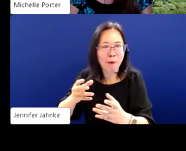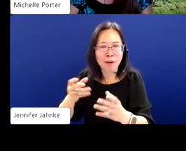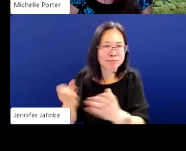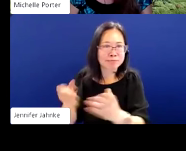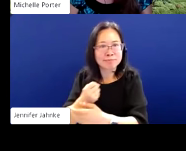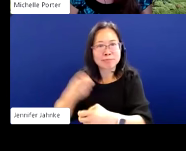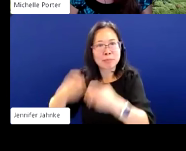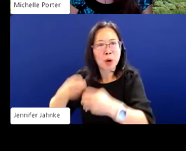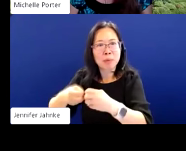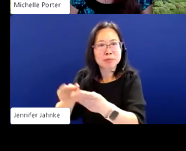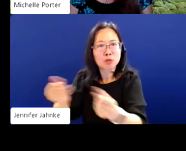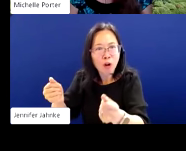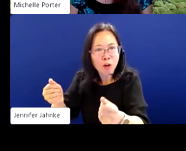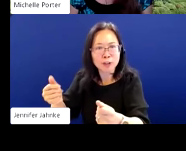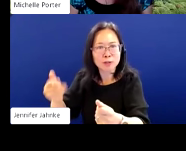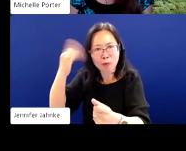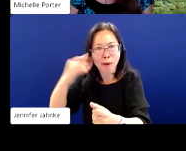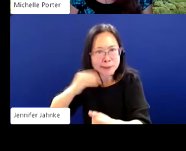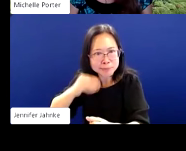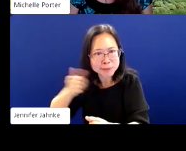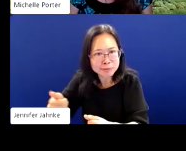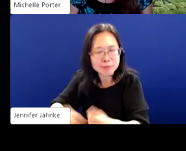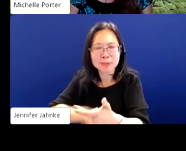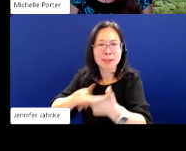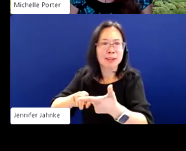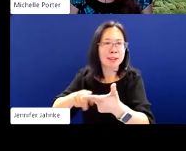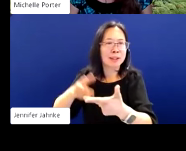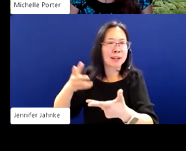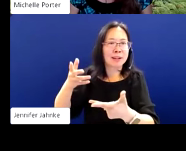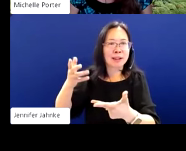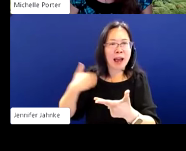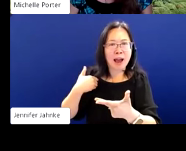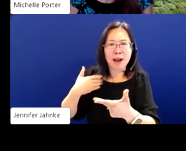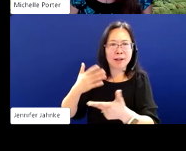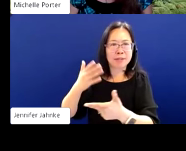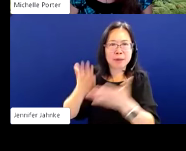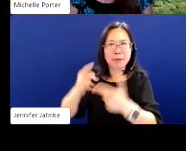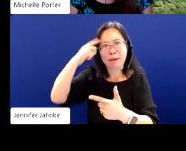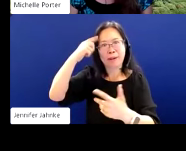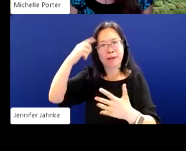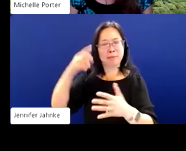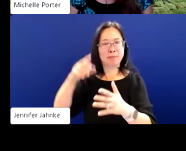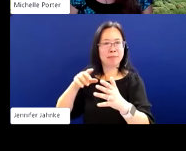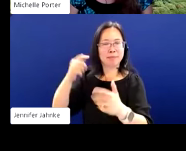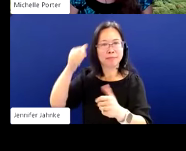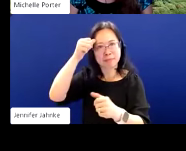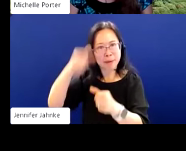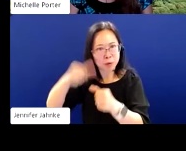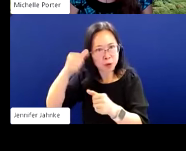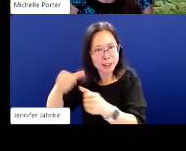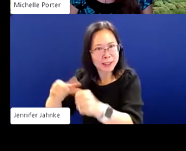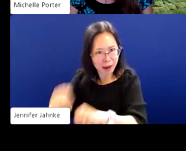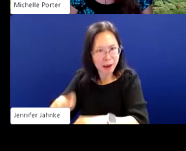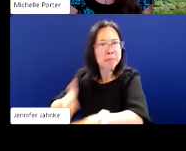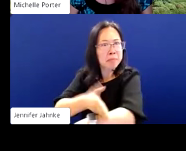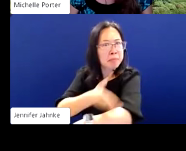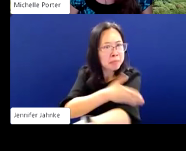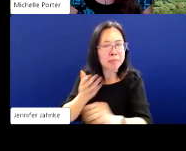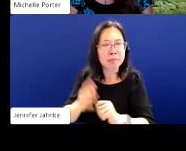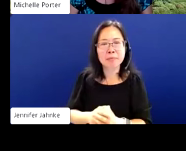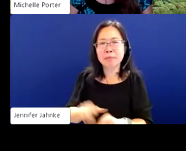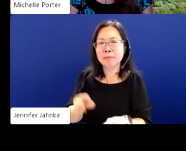between people. There are actually some improvements in some forms of memory. and even dementia is much less common than people